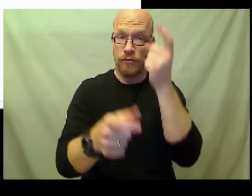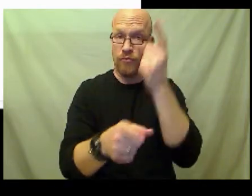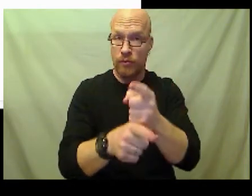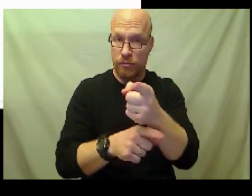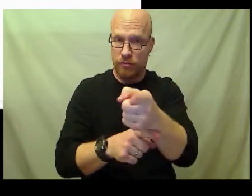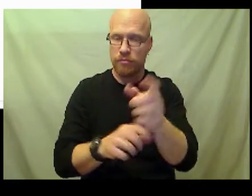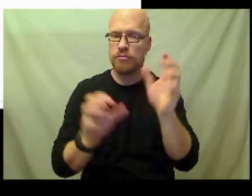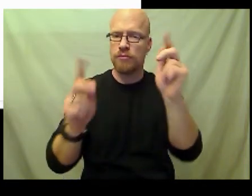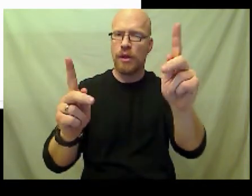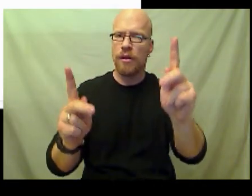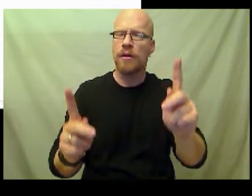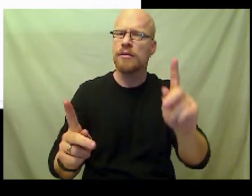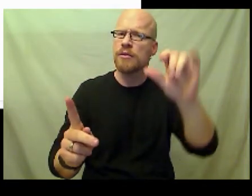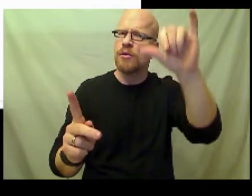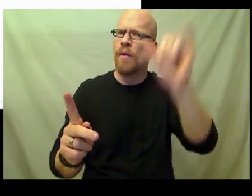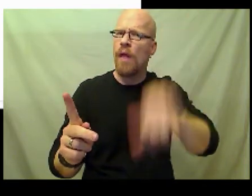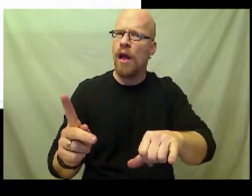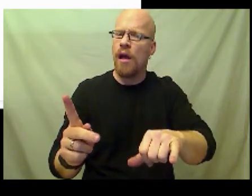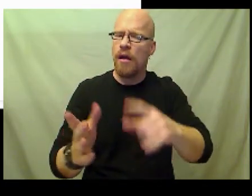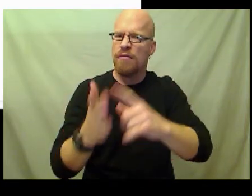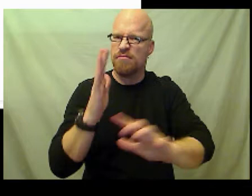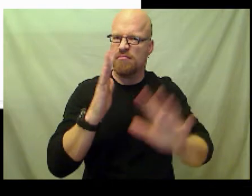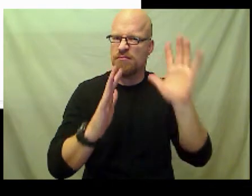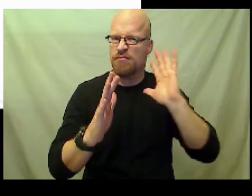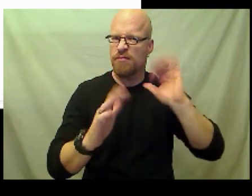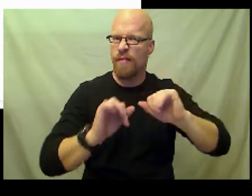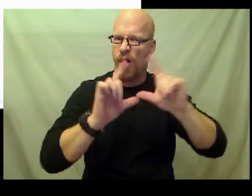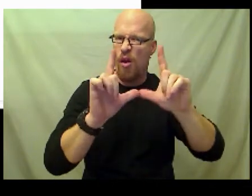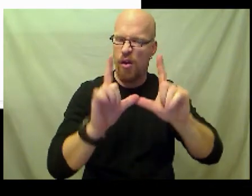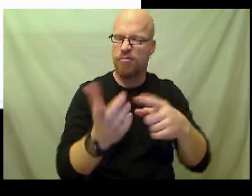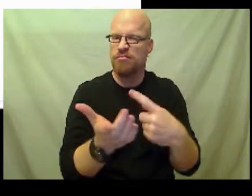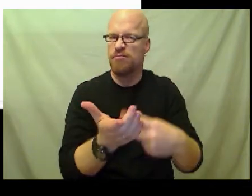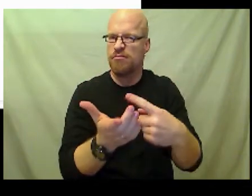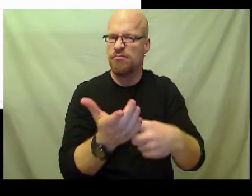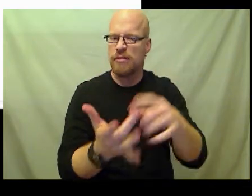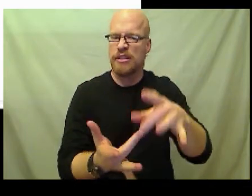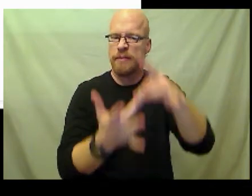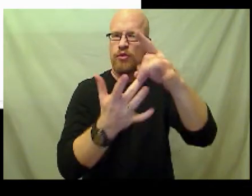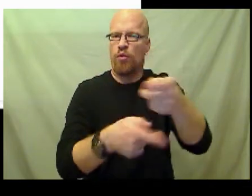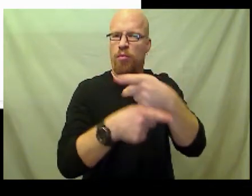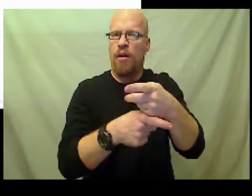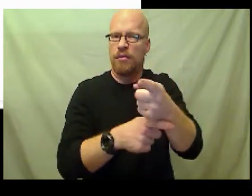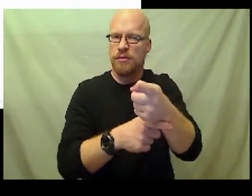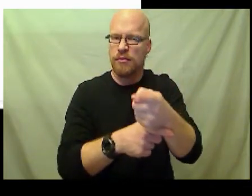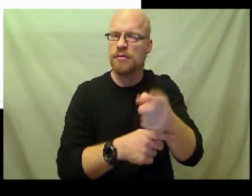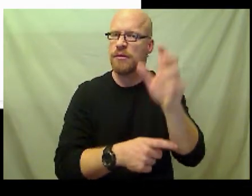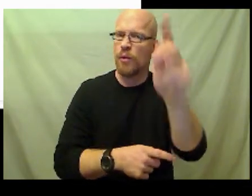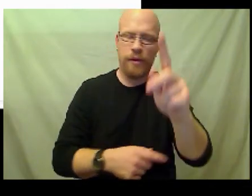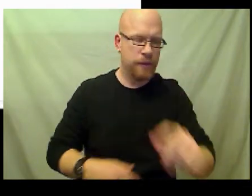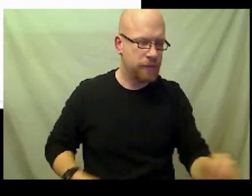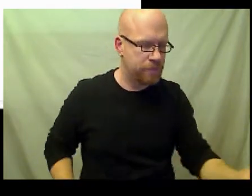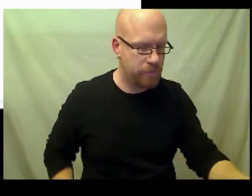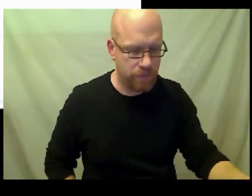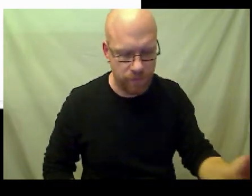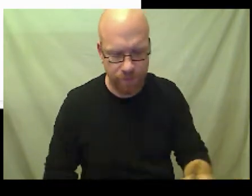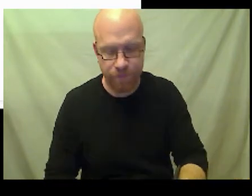10x, right? So now, that's something we've discussed before in the special products